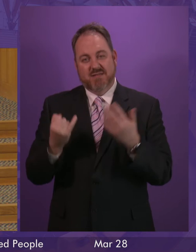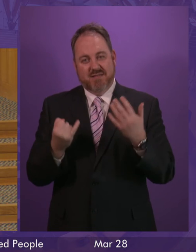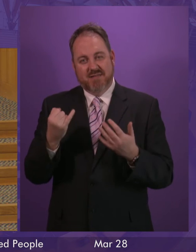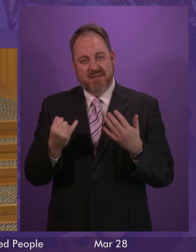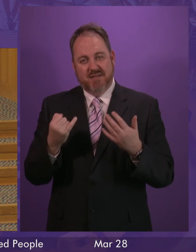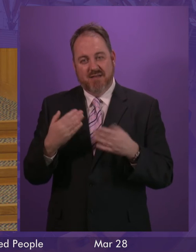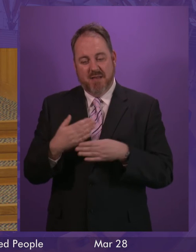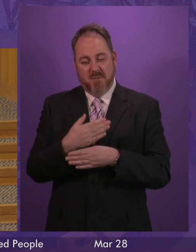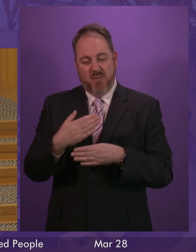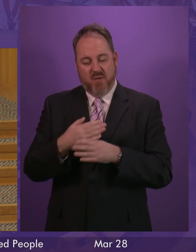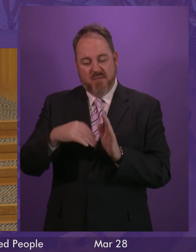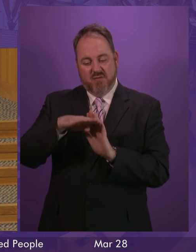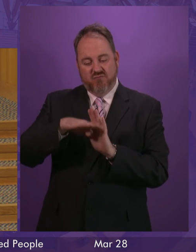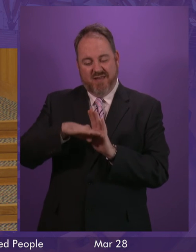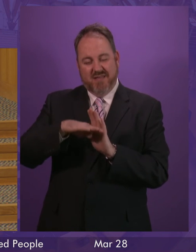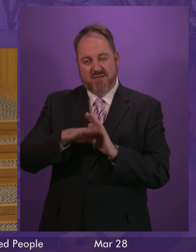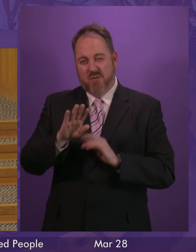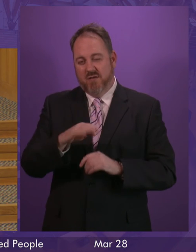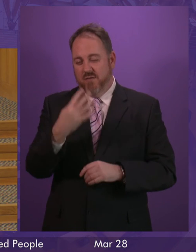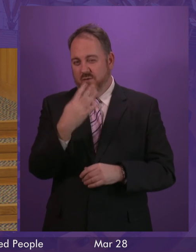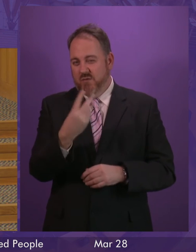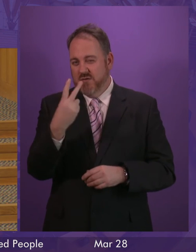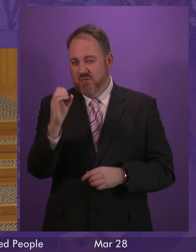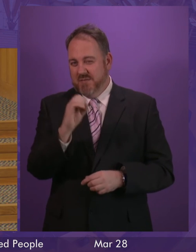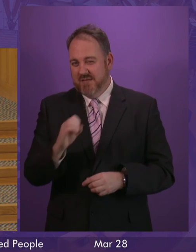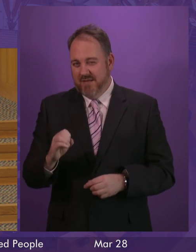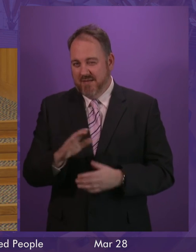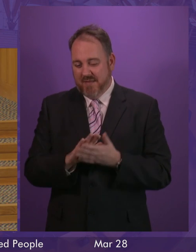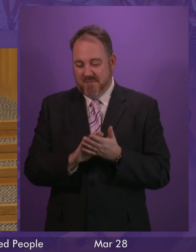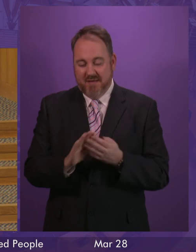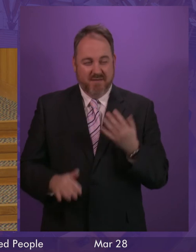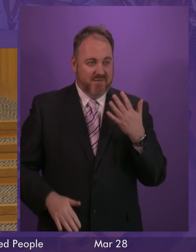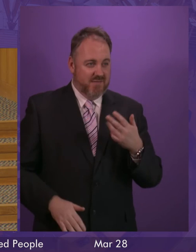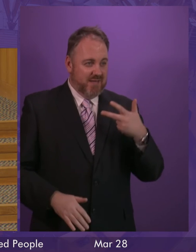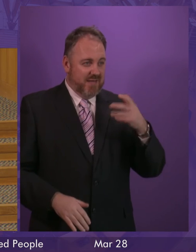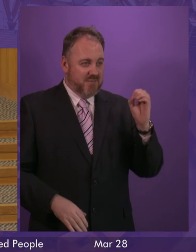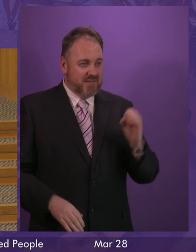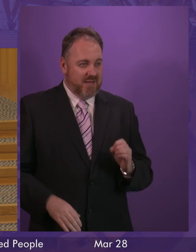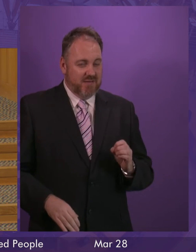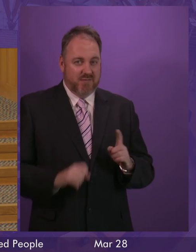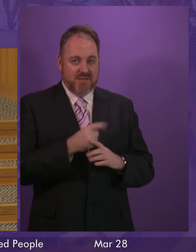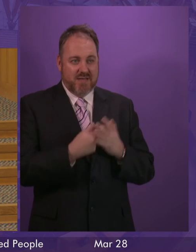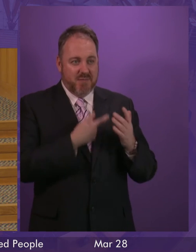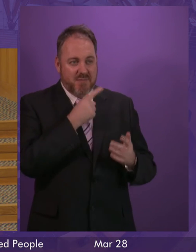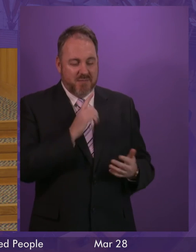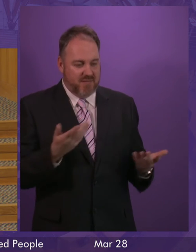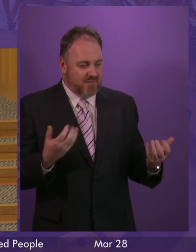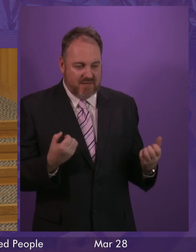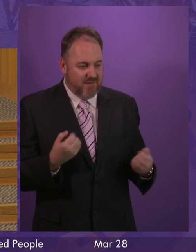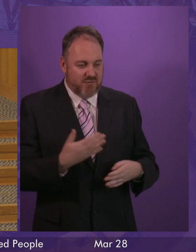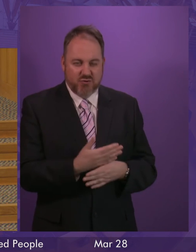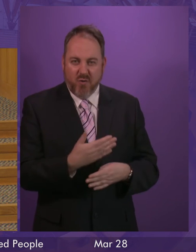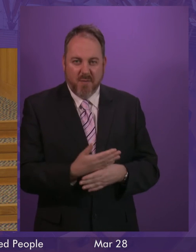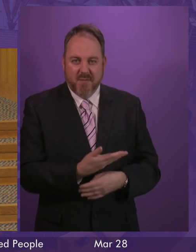that time when we started were at 42%, which meant that 58% of individuals did not have the opportunity to work.